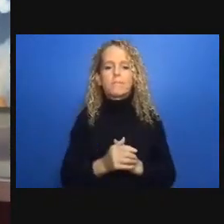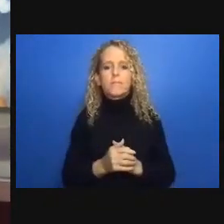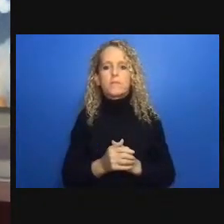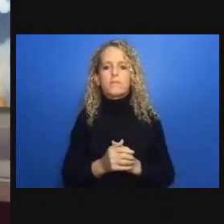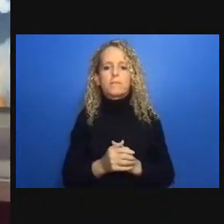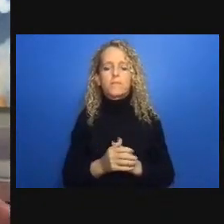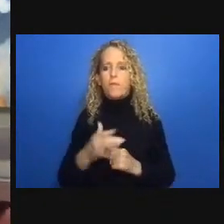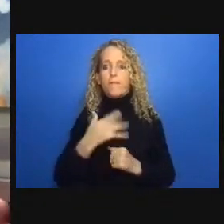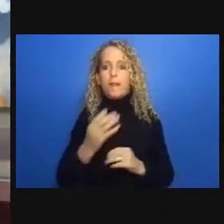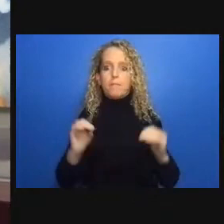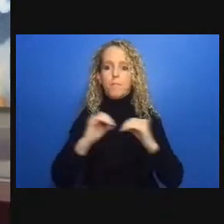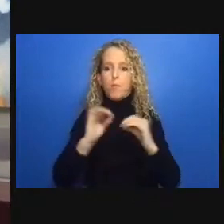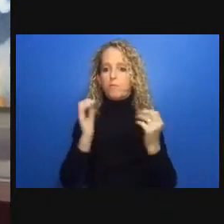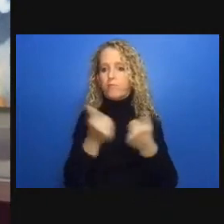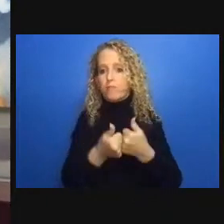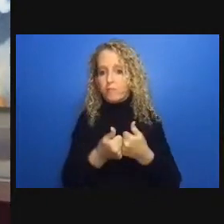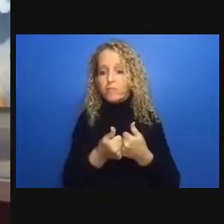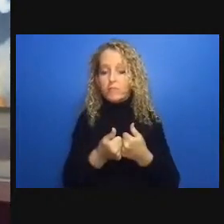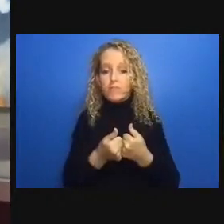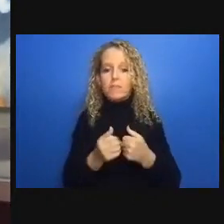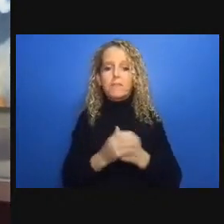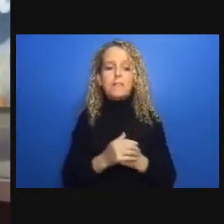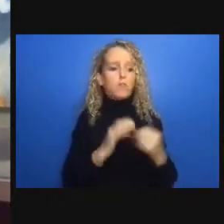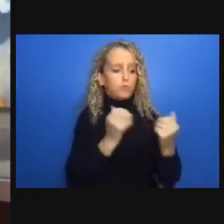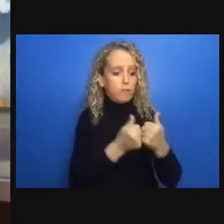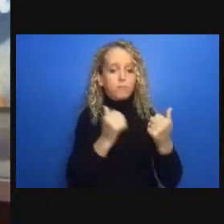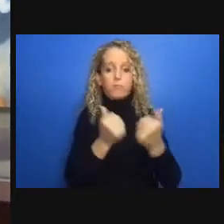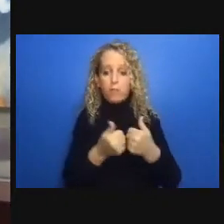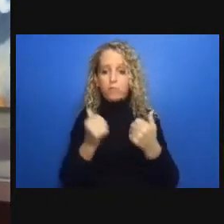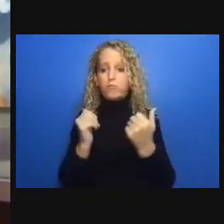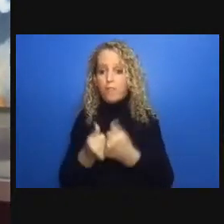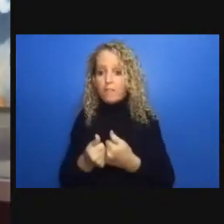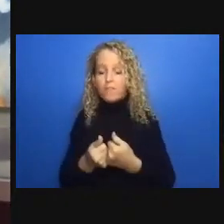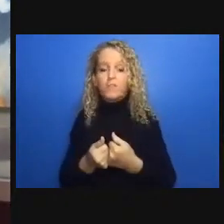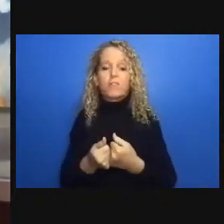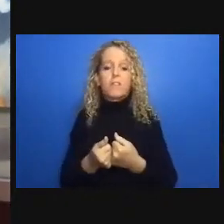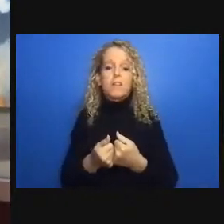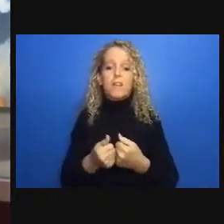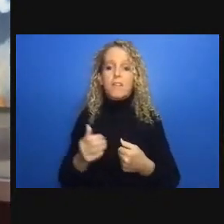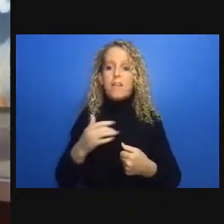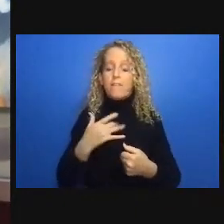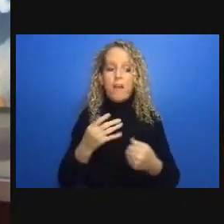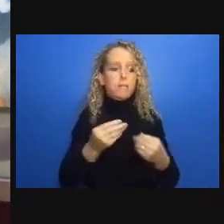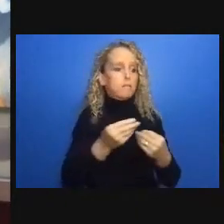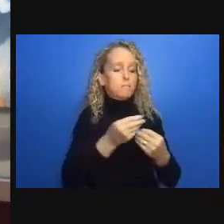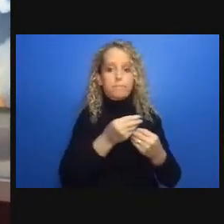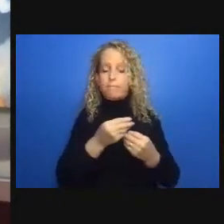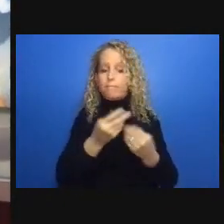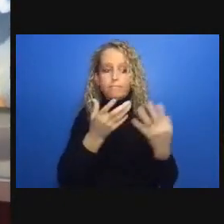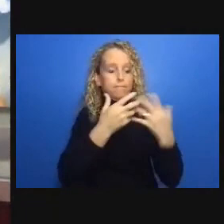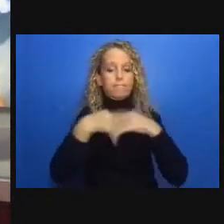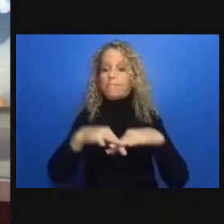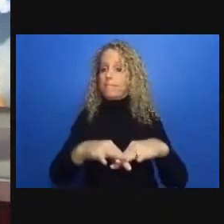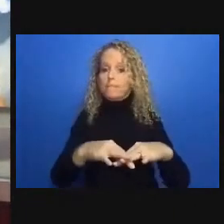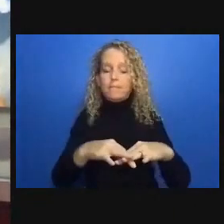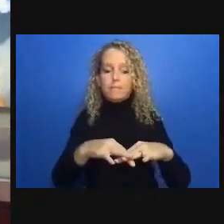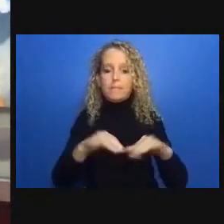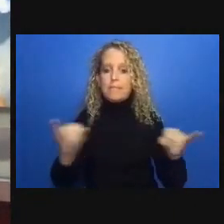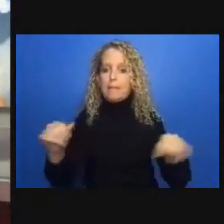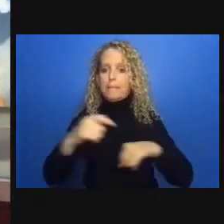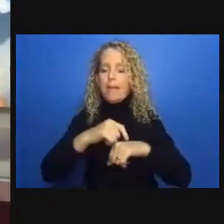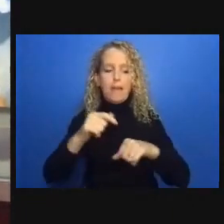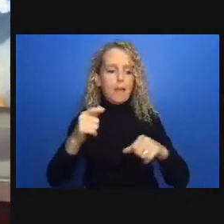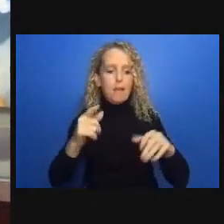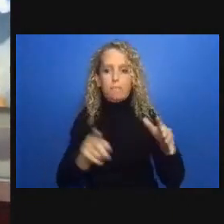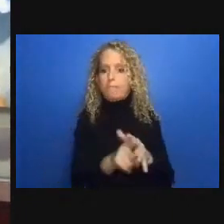that, you know, we had challenges here, and here, all of a sudden we were experiencing those at the same time. And it definitely was a